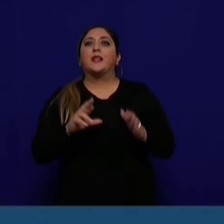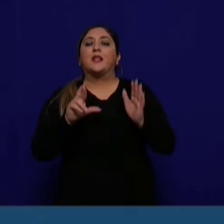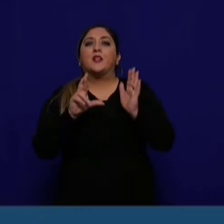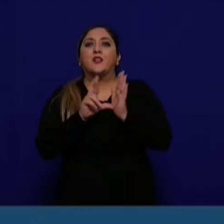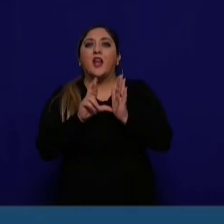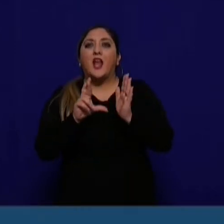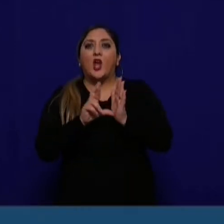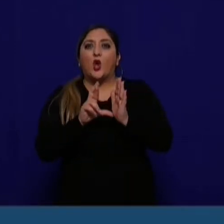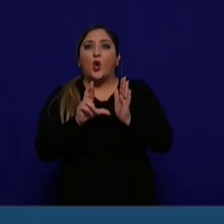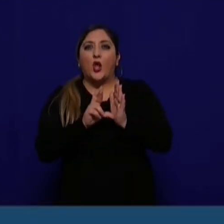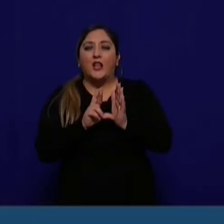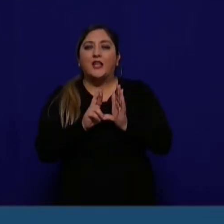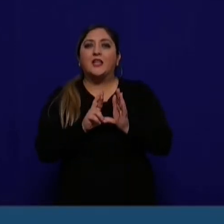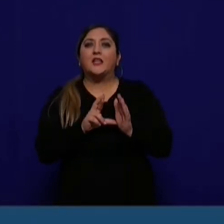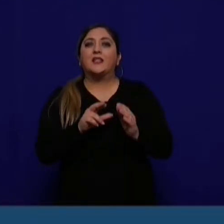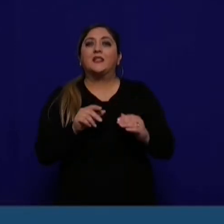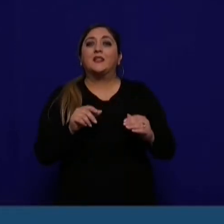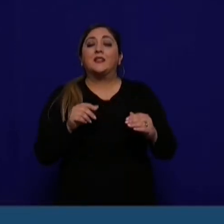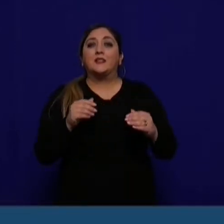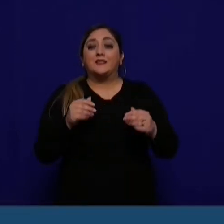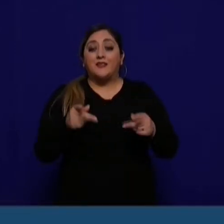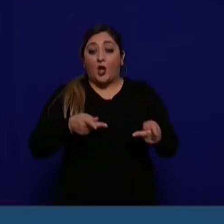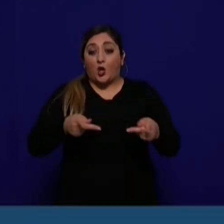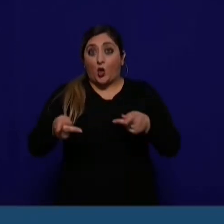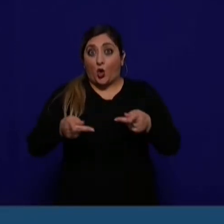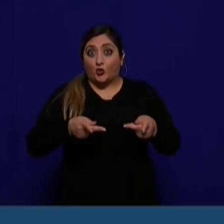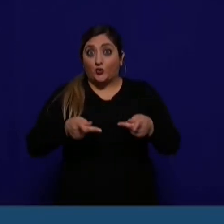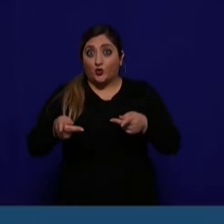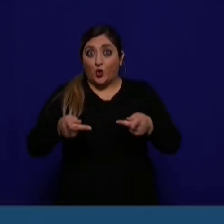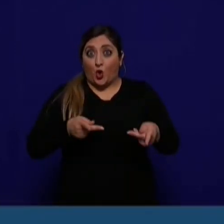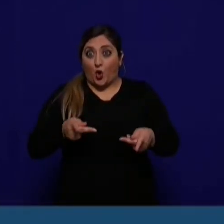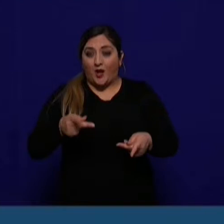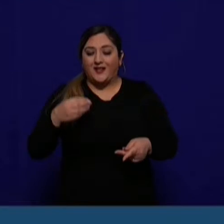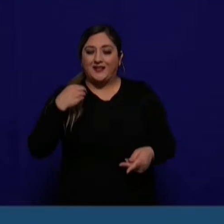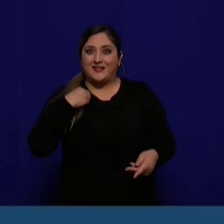birth and partners being able to be in the delivery room? Thank you.